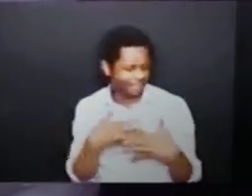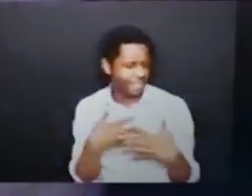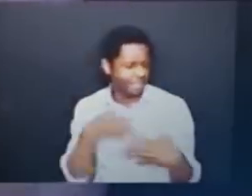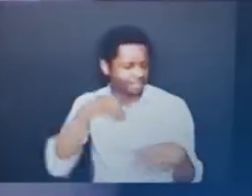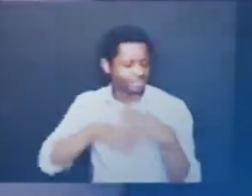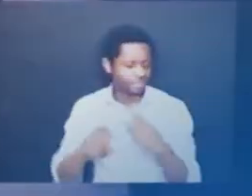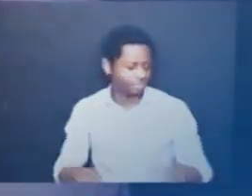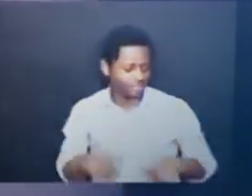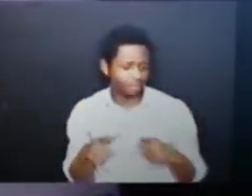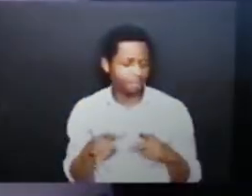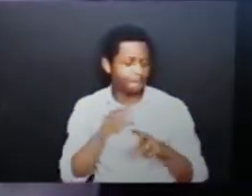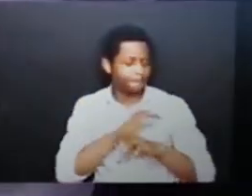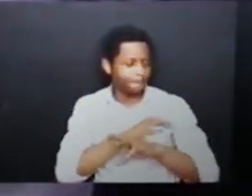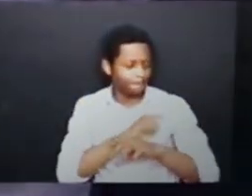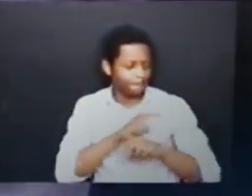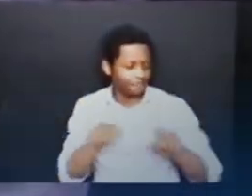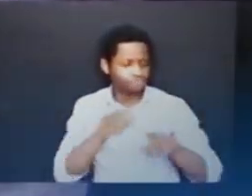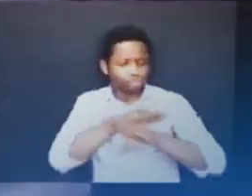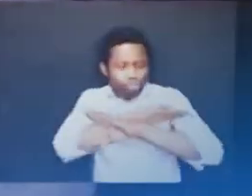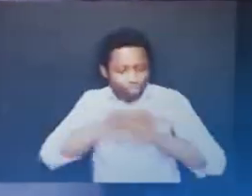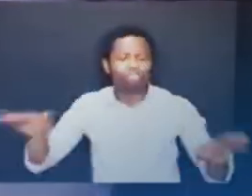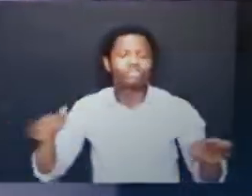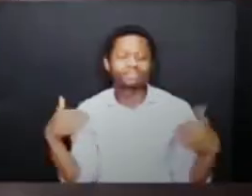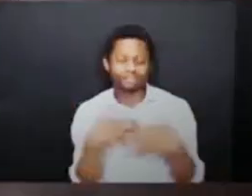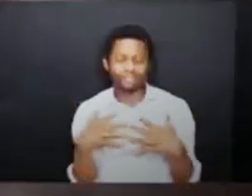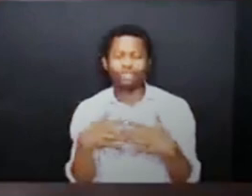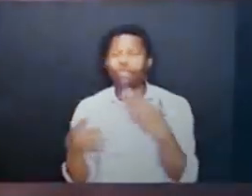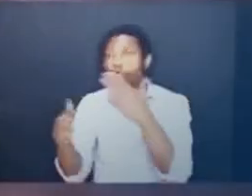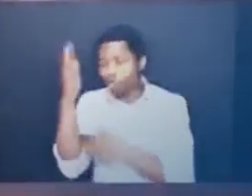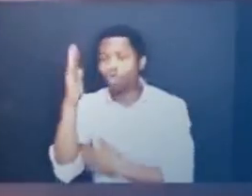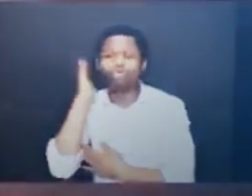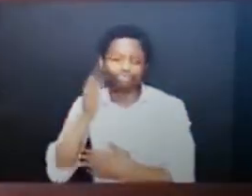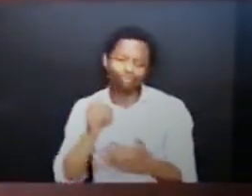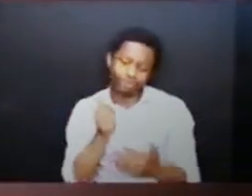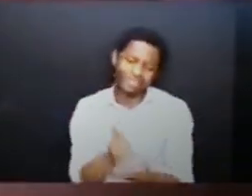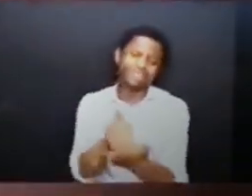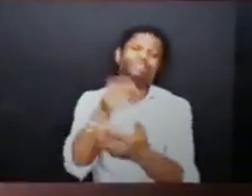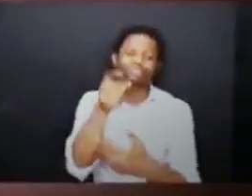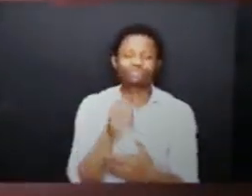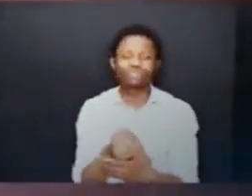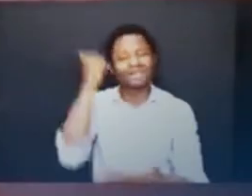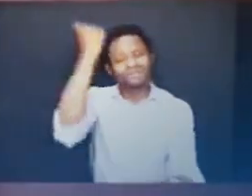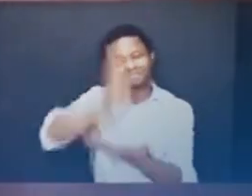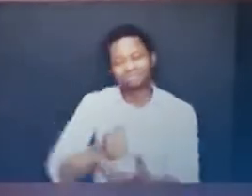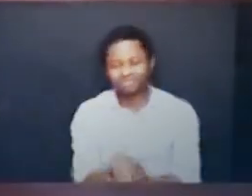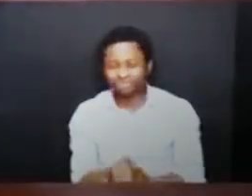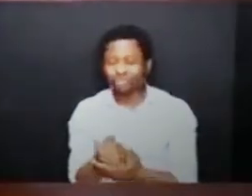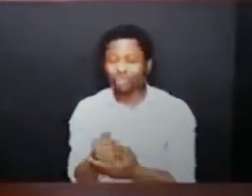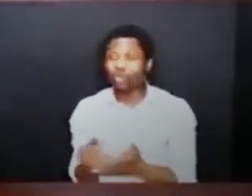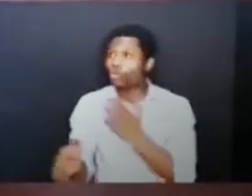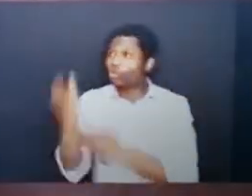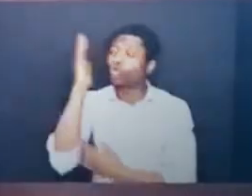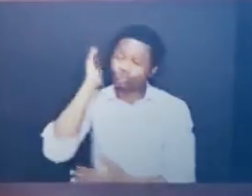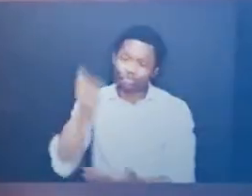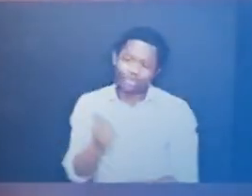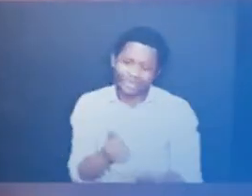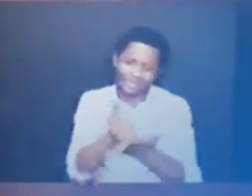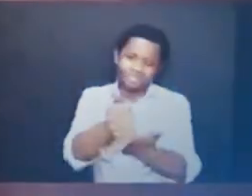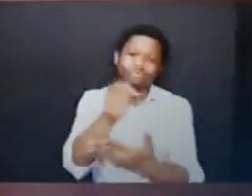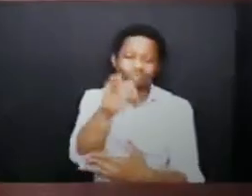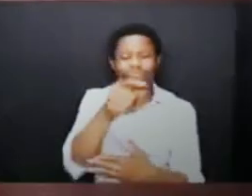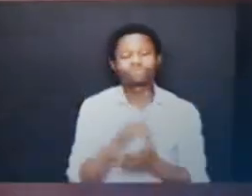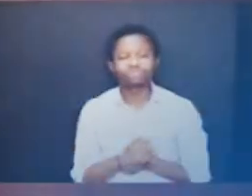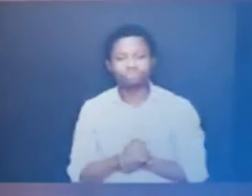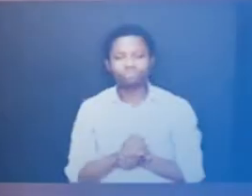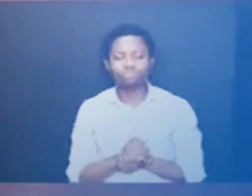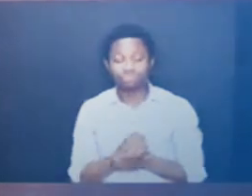threats. But do not fear. God will help you. God will help you. Now